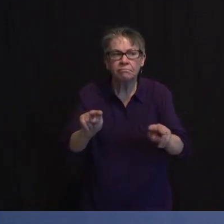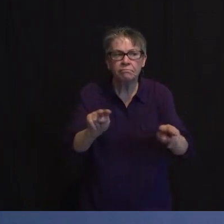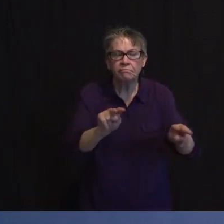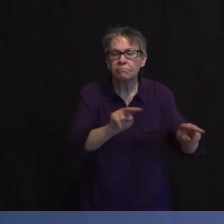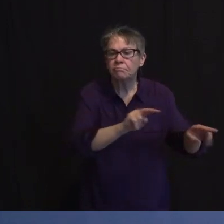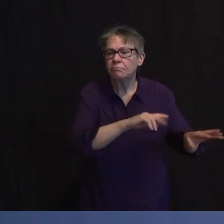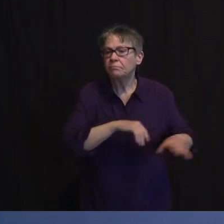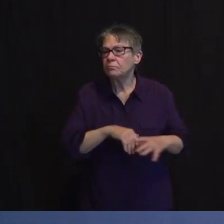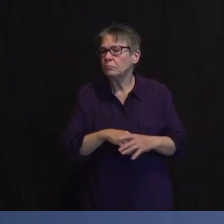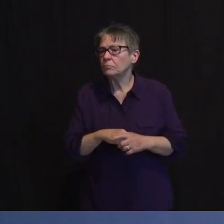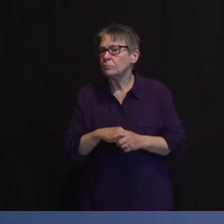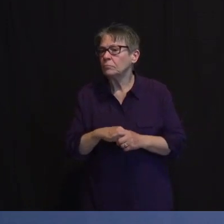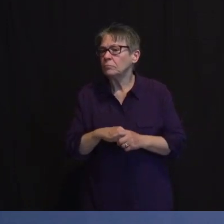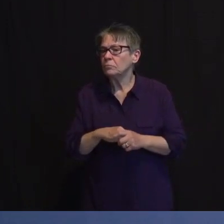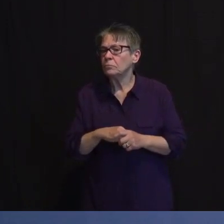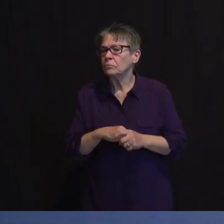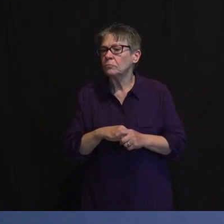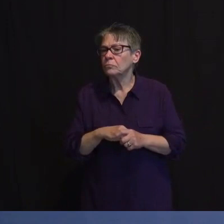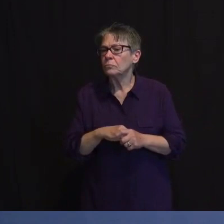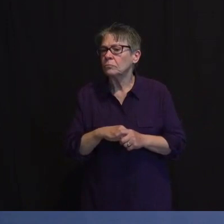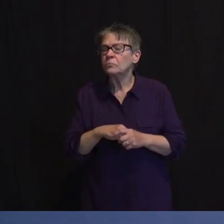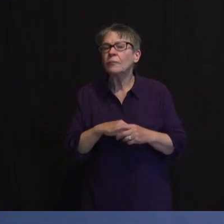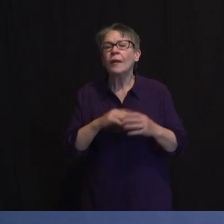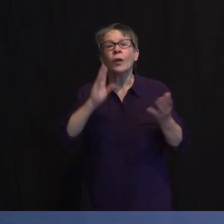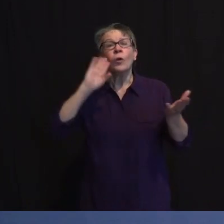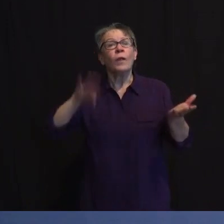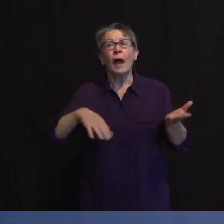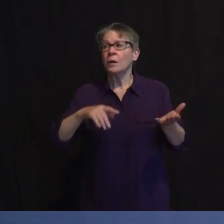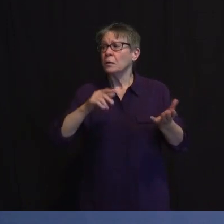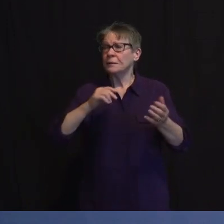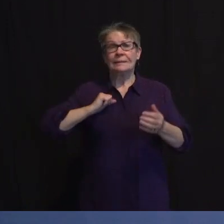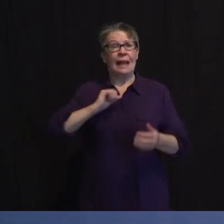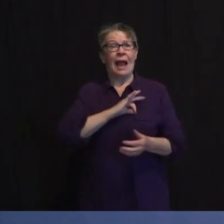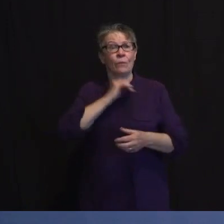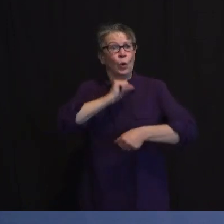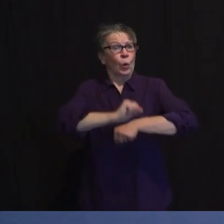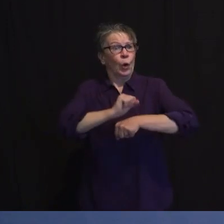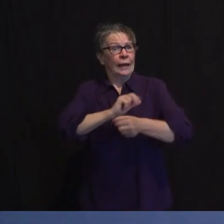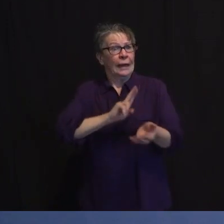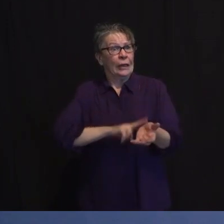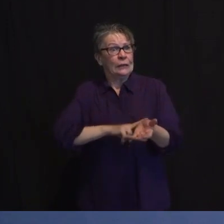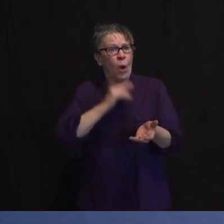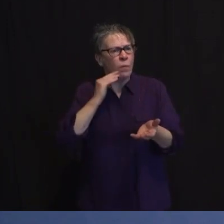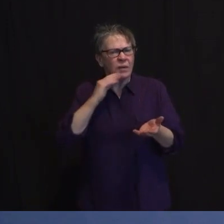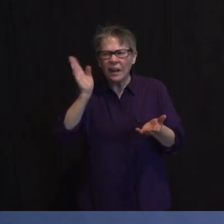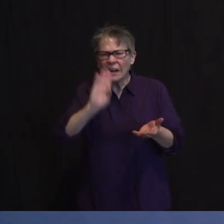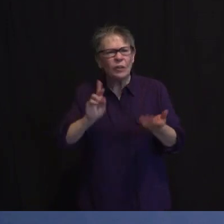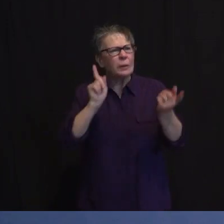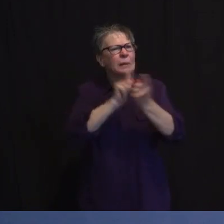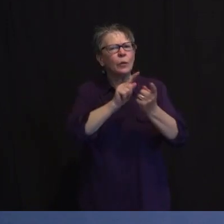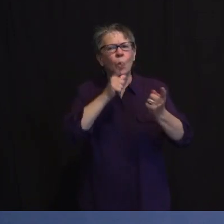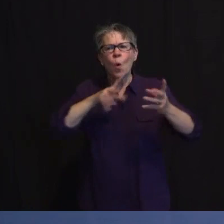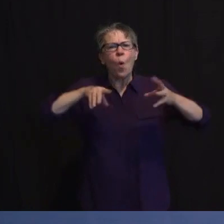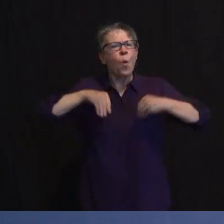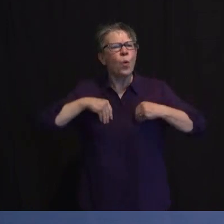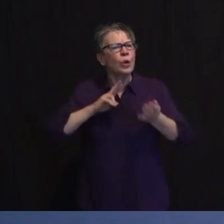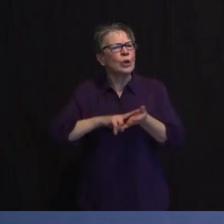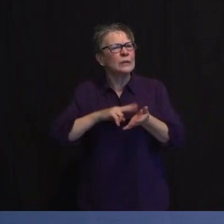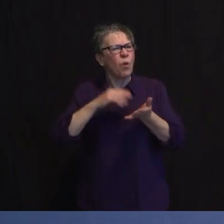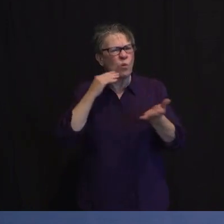cases, they've increased the hourly rate of the staff members to entice them to come back. And they've